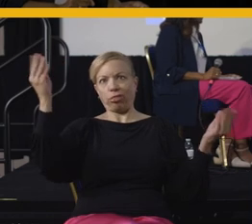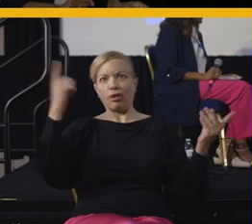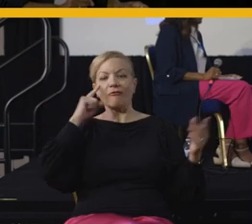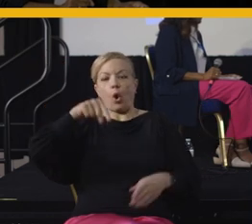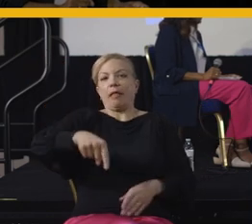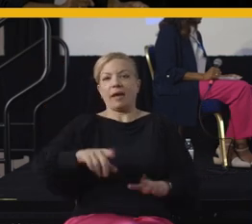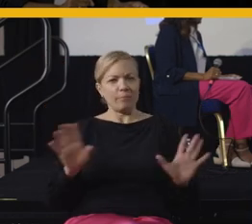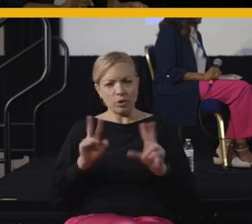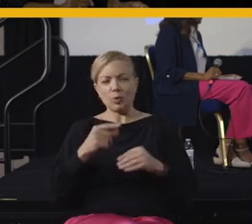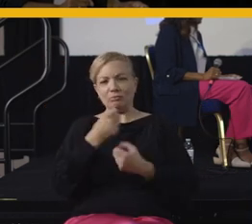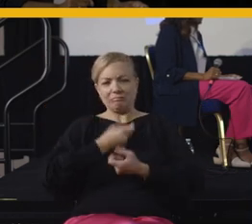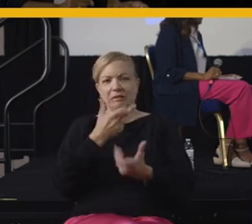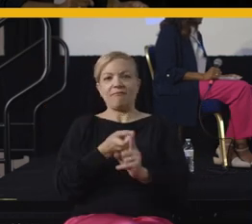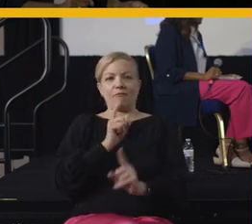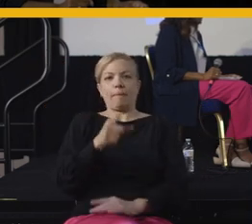them.